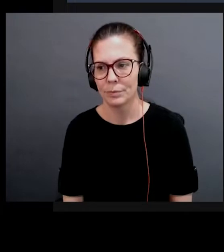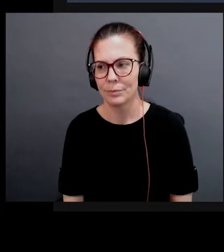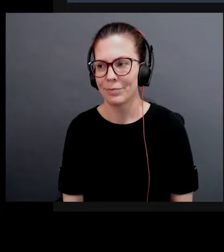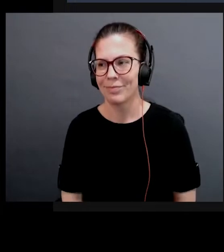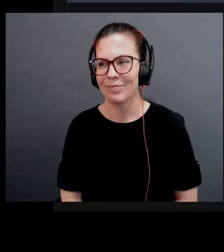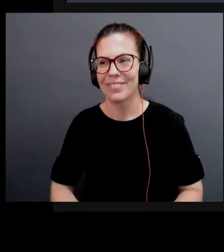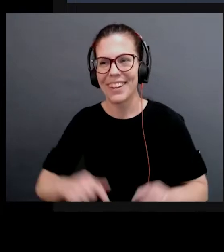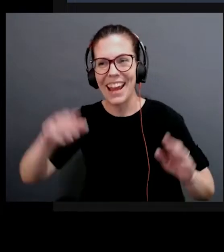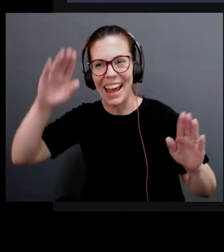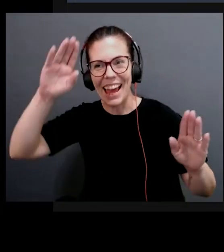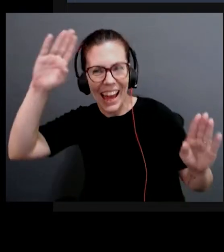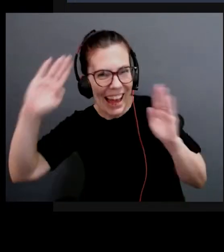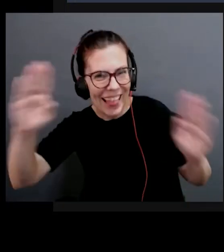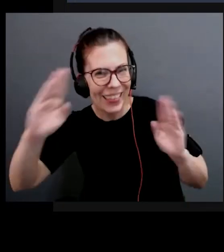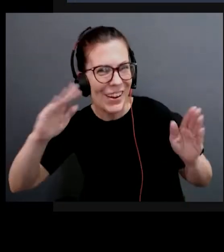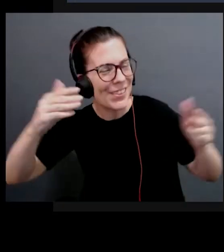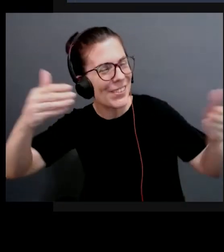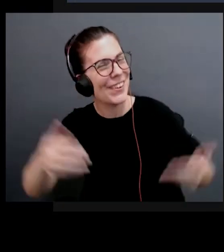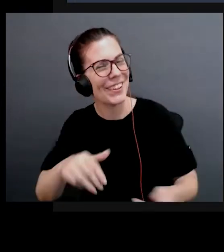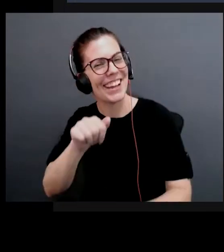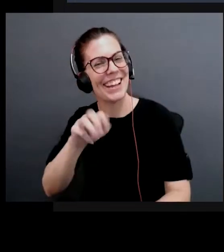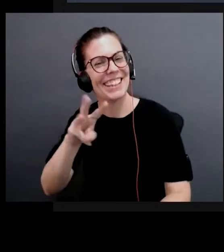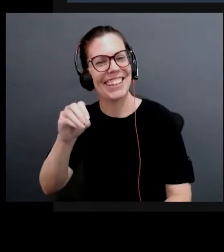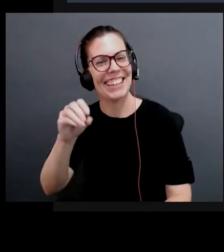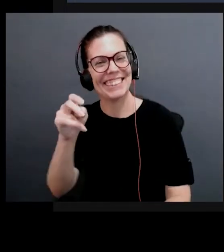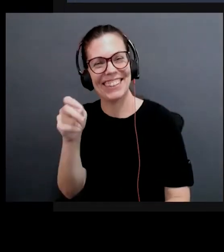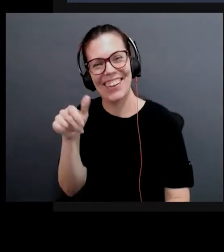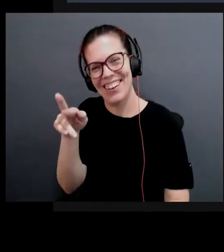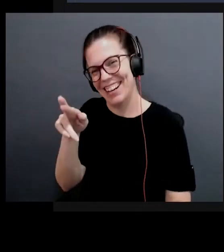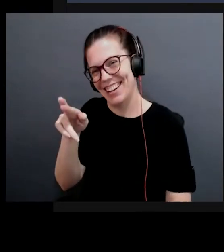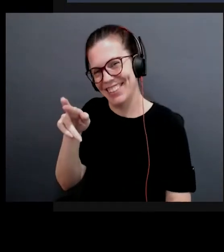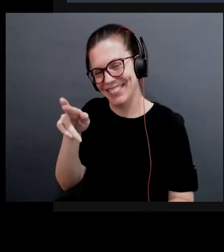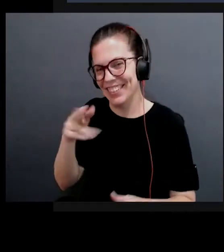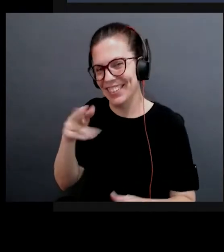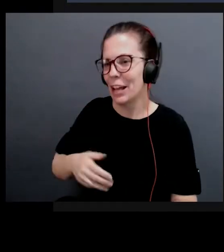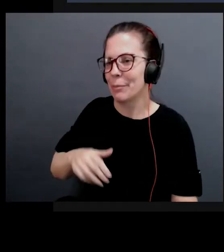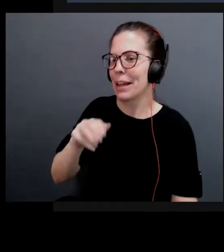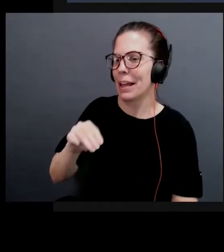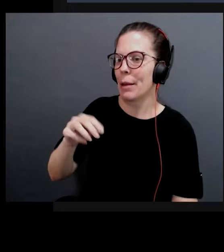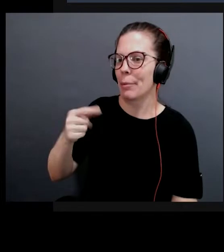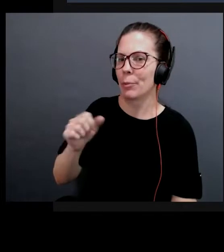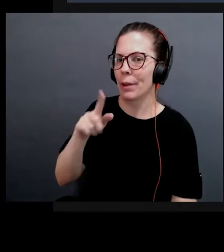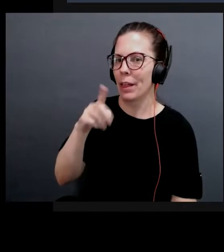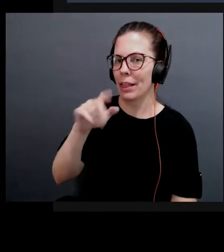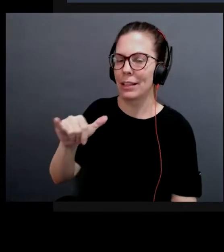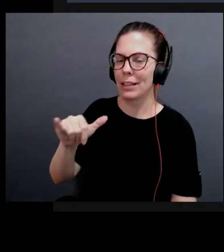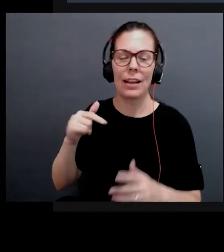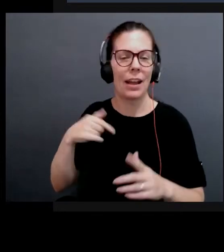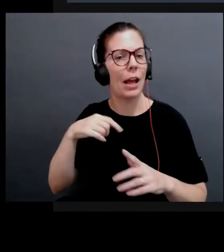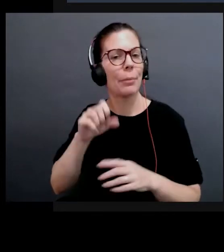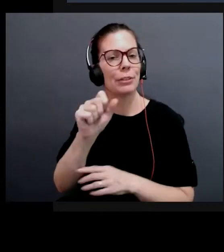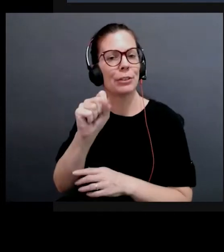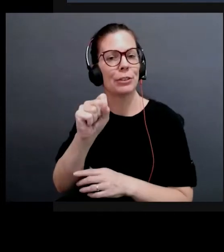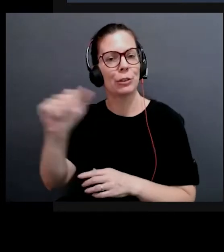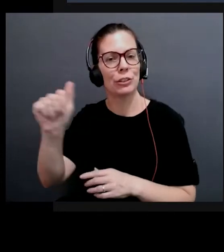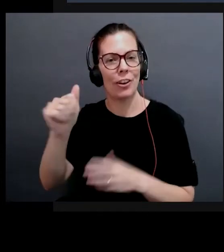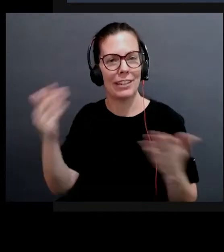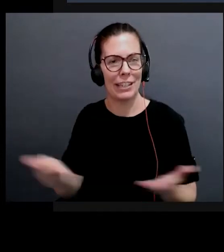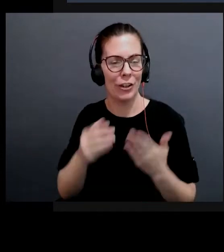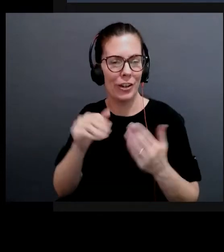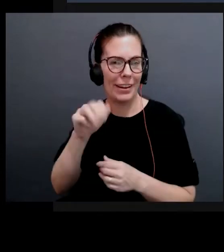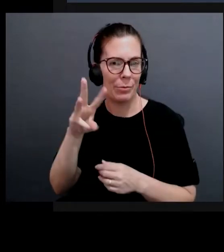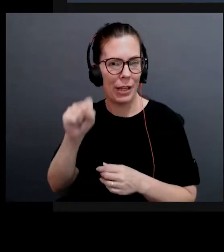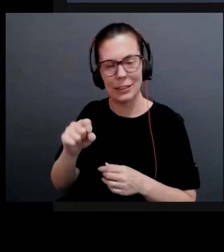Hello and welcome to AWS On Air. I'm A.M. Grabelny. I'm a solution architect here at AWS, one of your AWS On